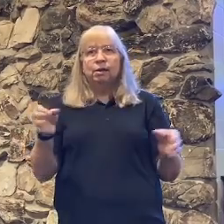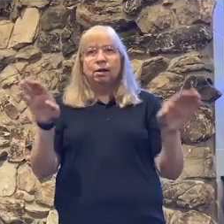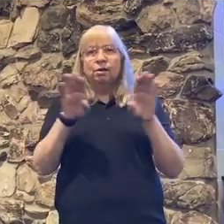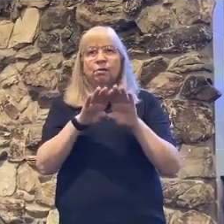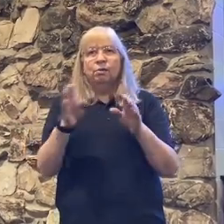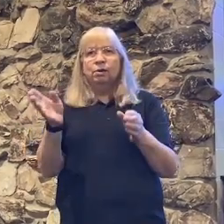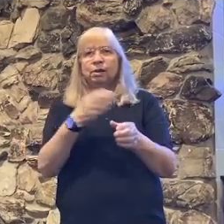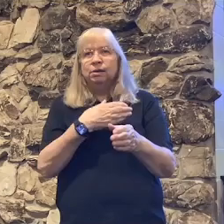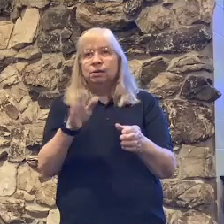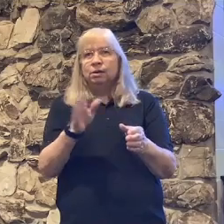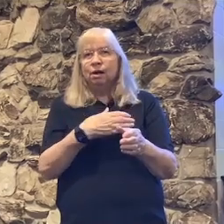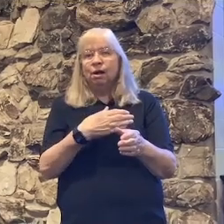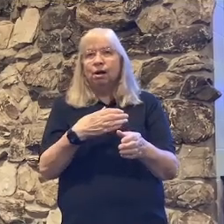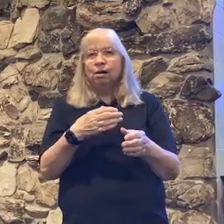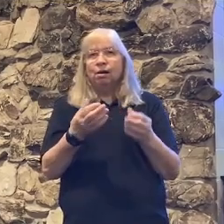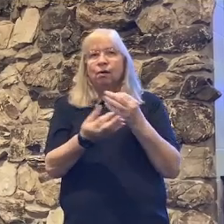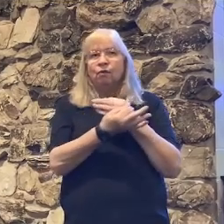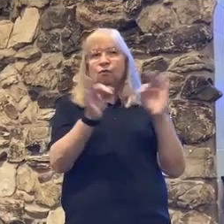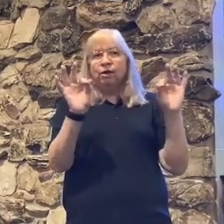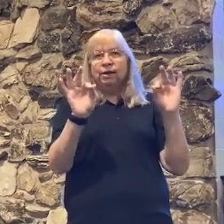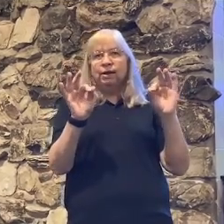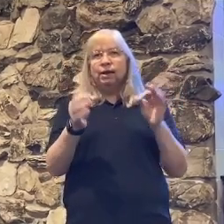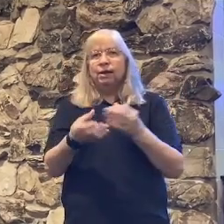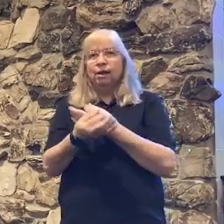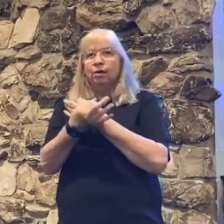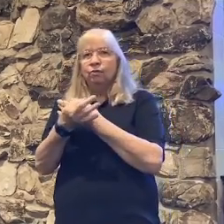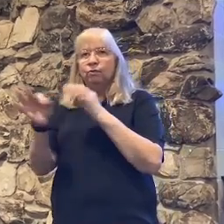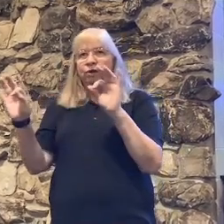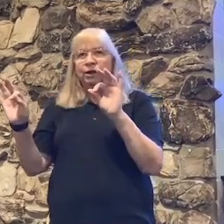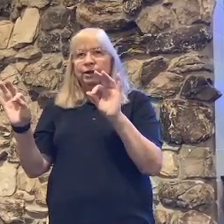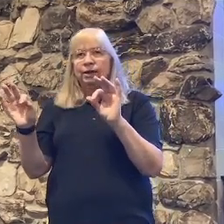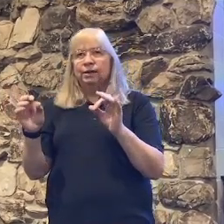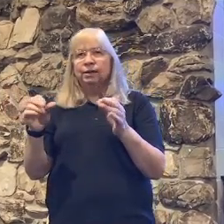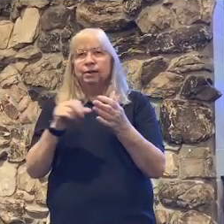song, Freely, Freely.